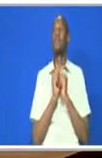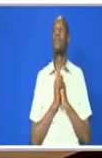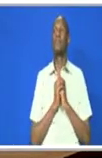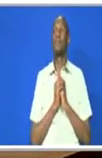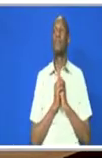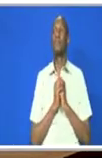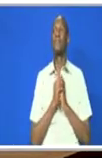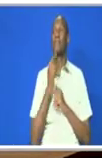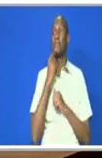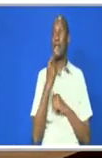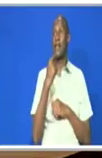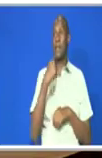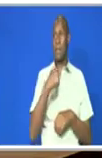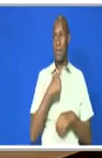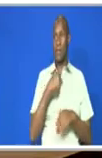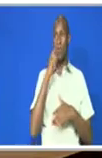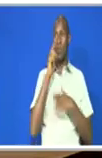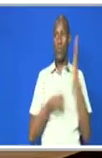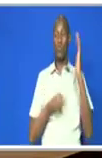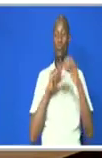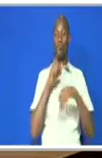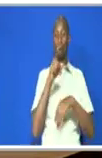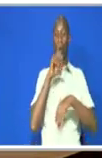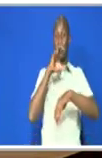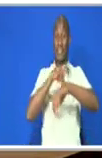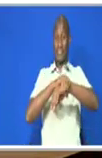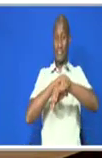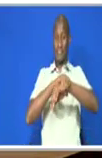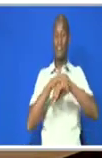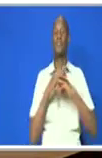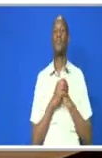And tell me what you get.